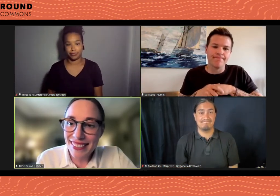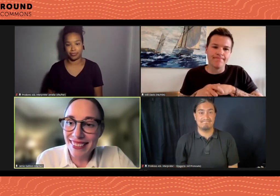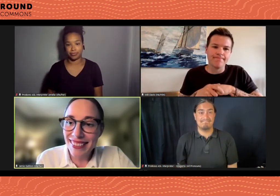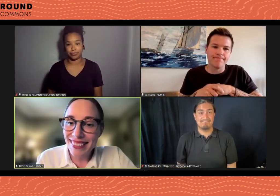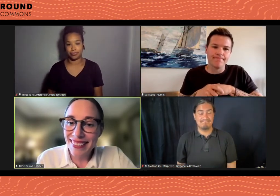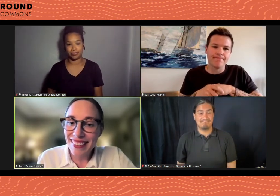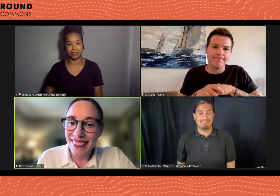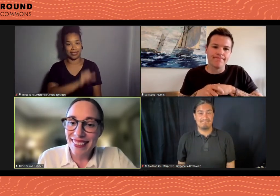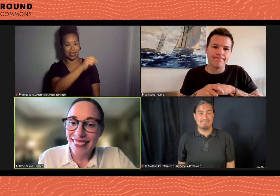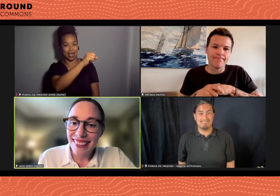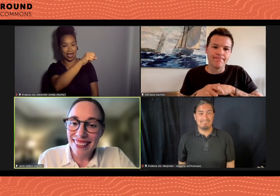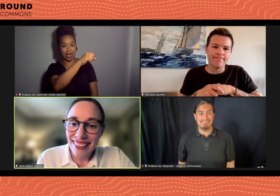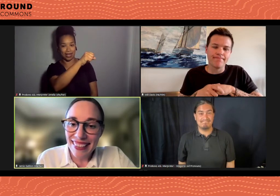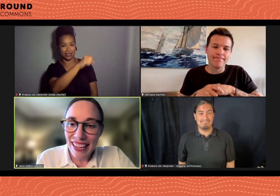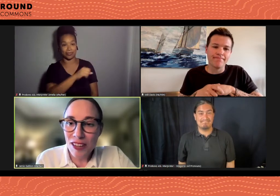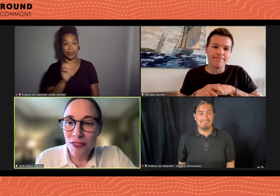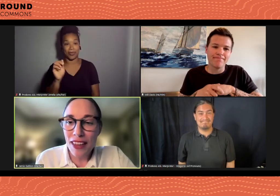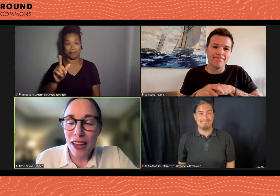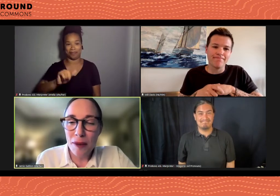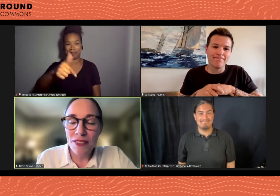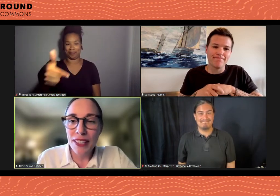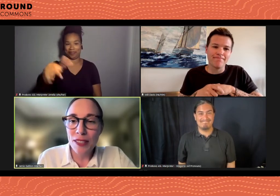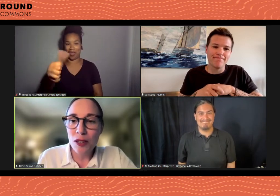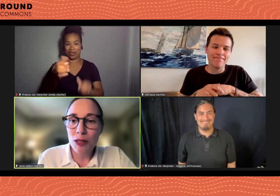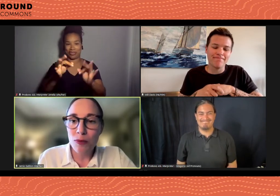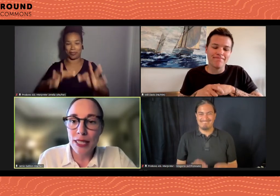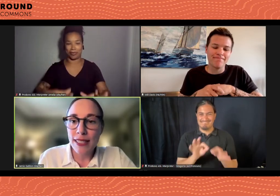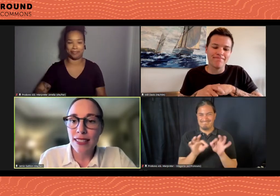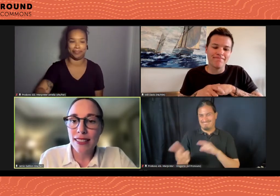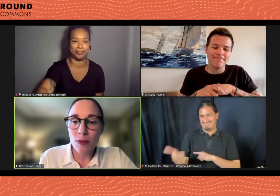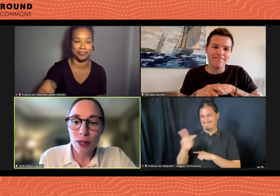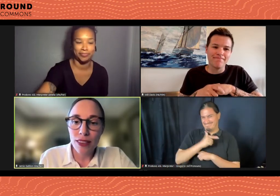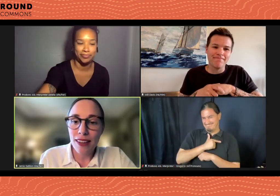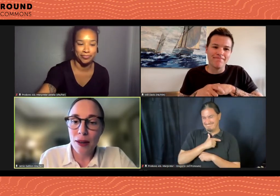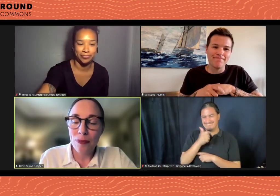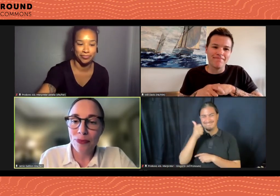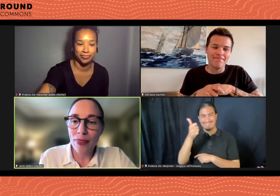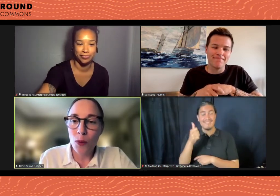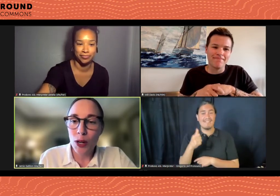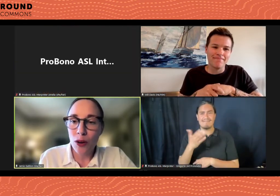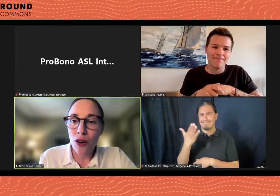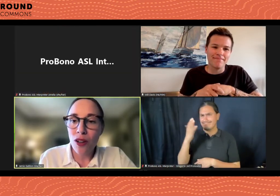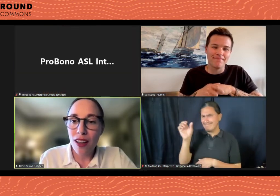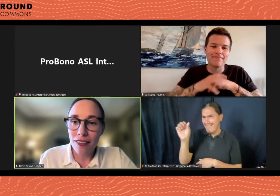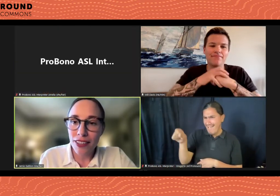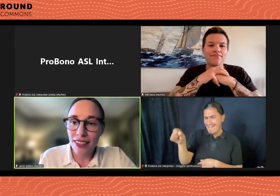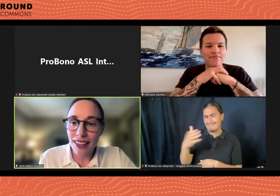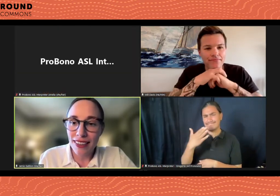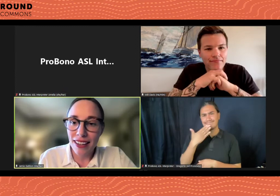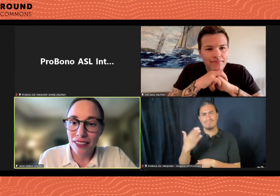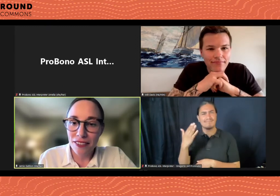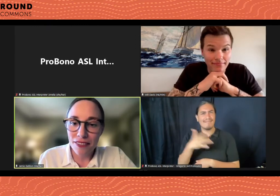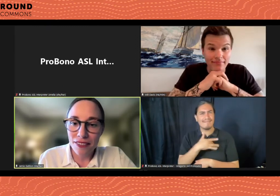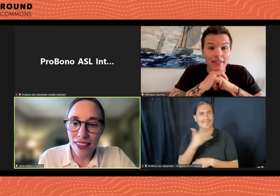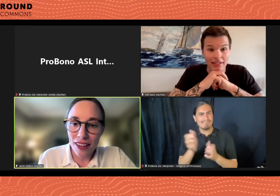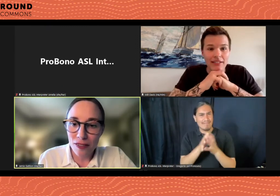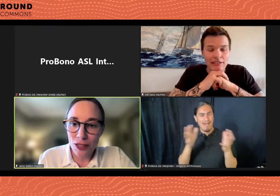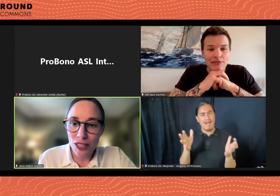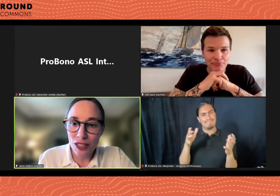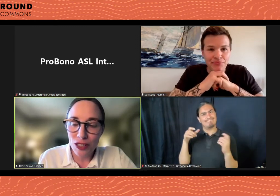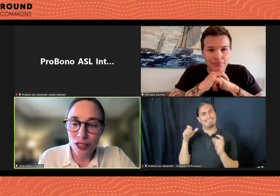Yes. Thank you for that. And I'm feeling so much resonance with what Nicole offered at the end of